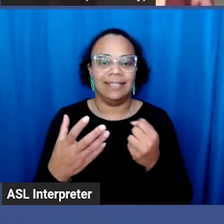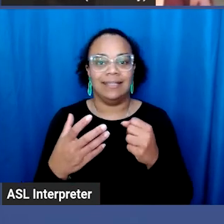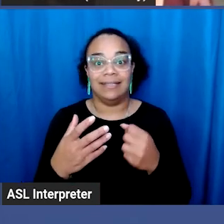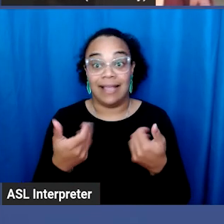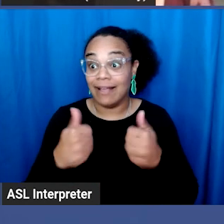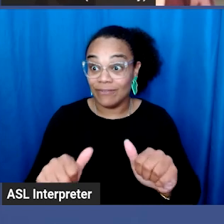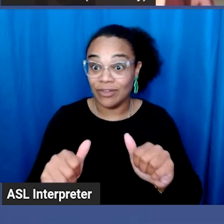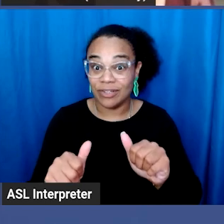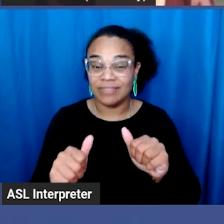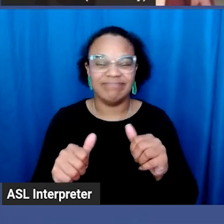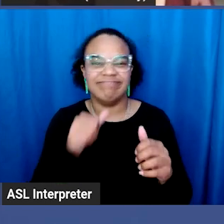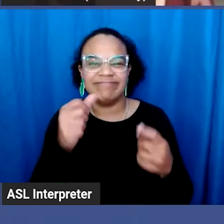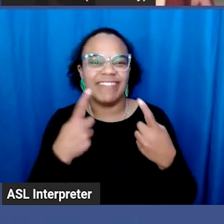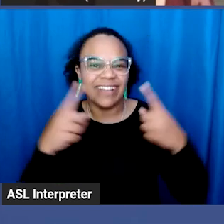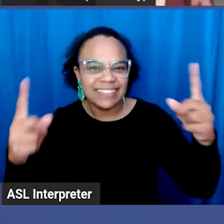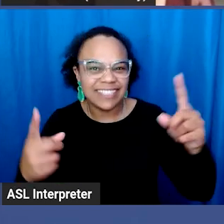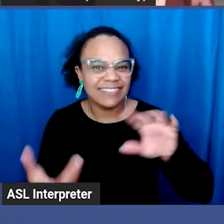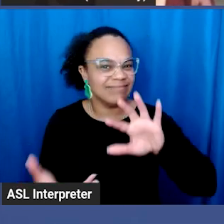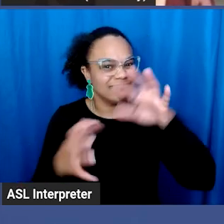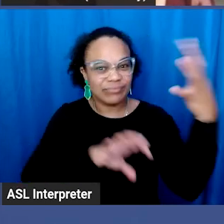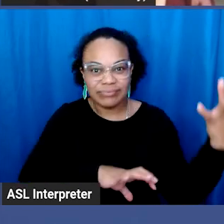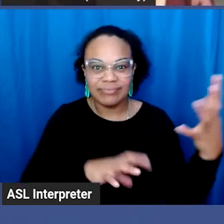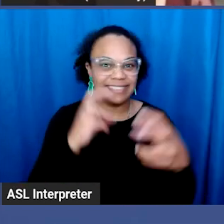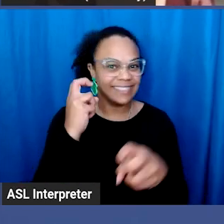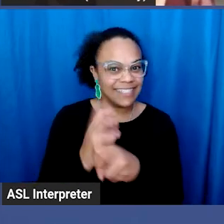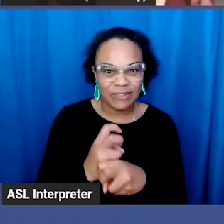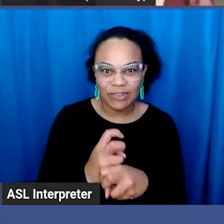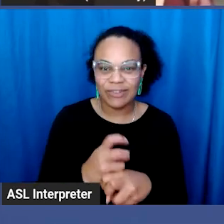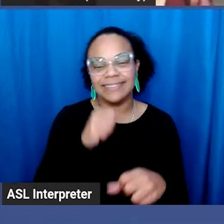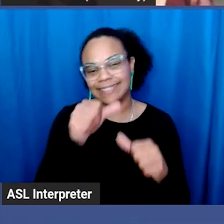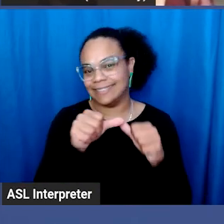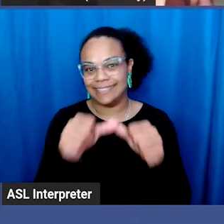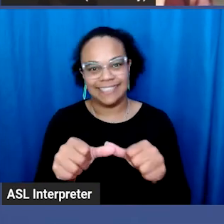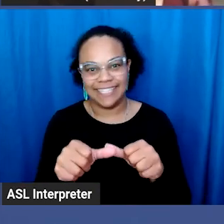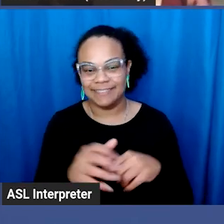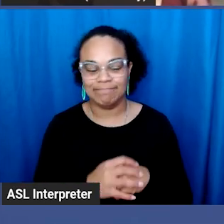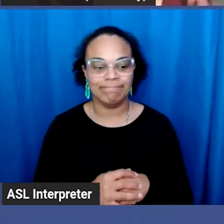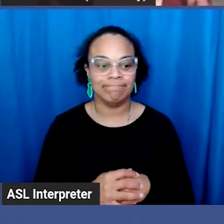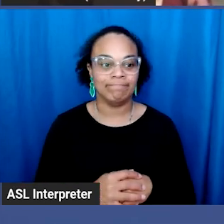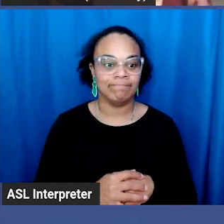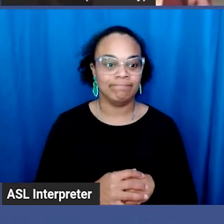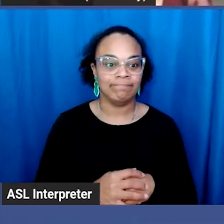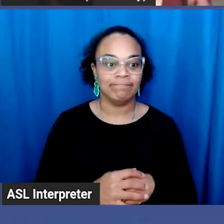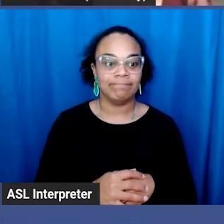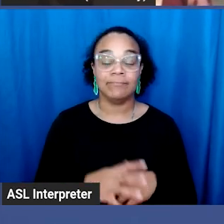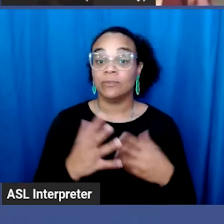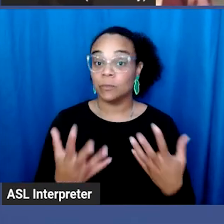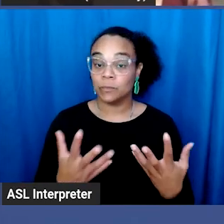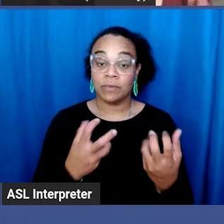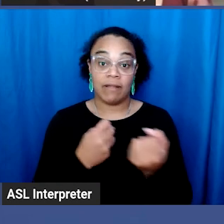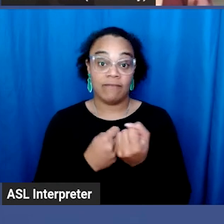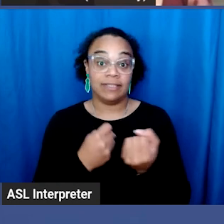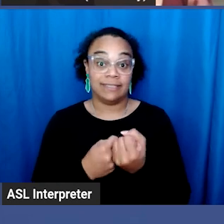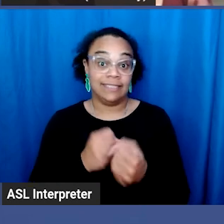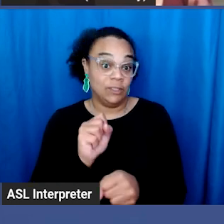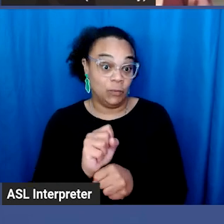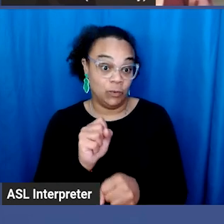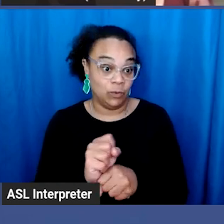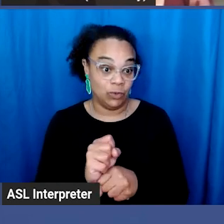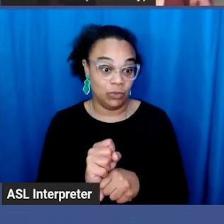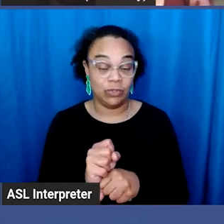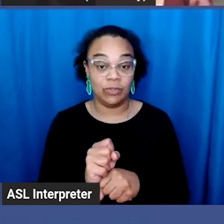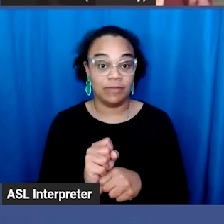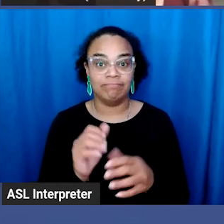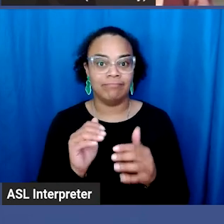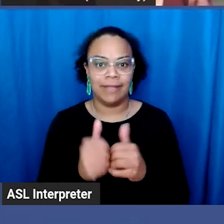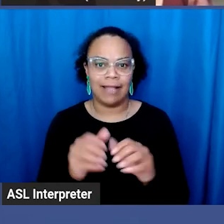unsustainable. And so, what does it look to do advocacy from a